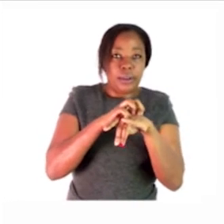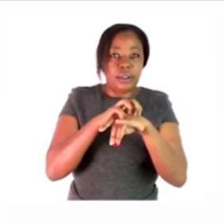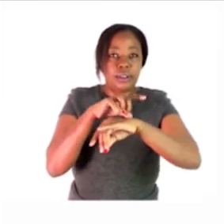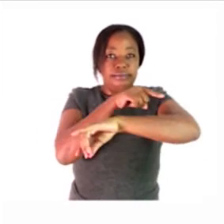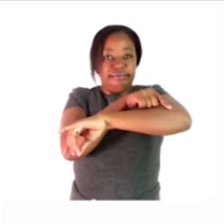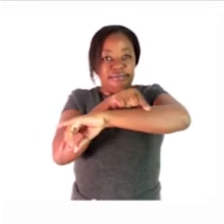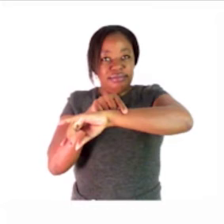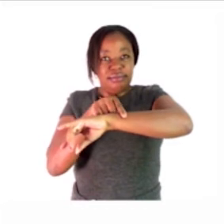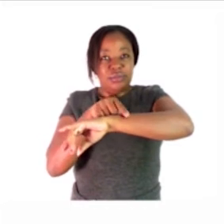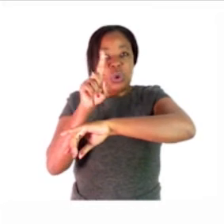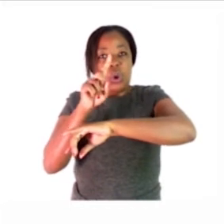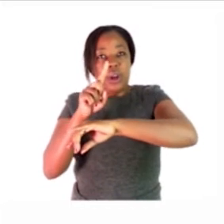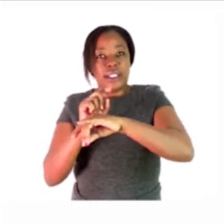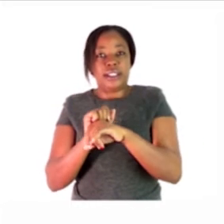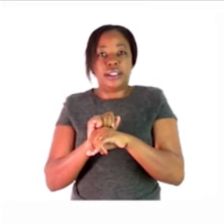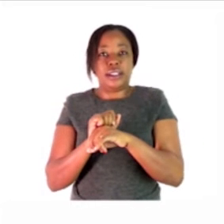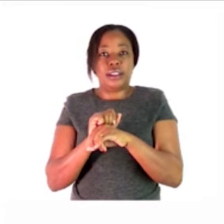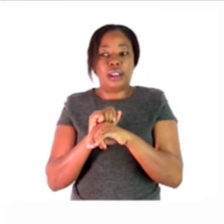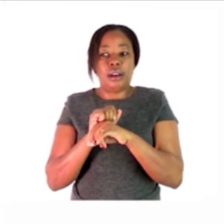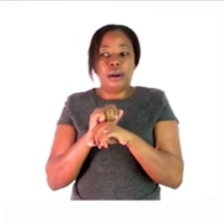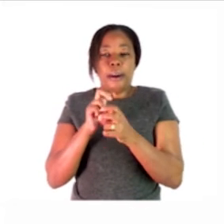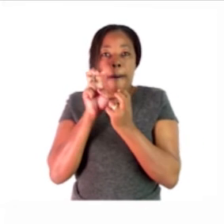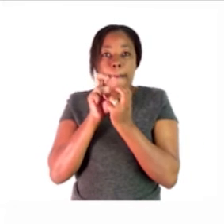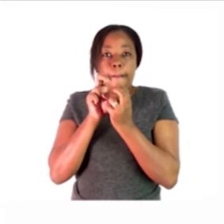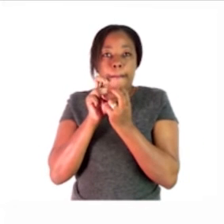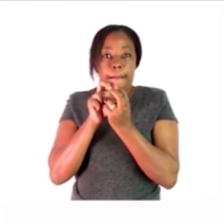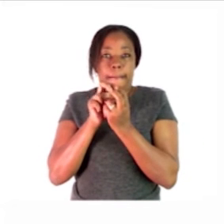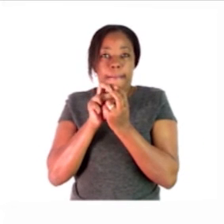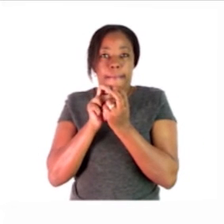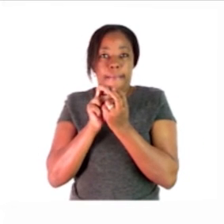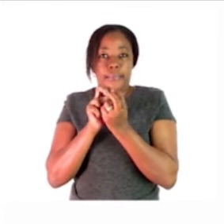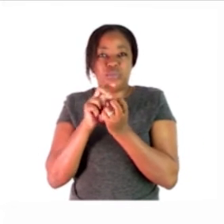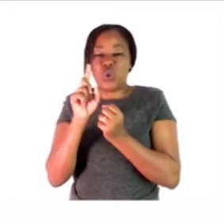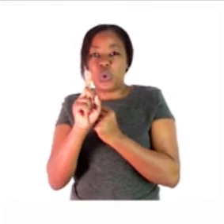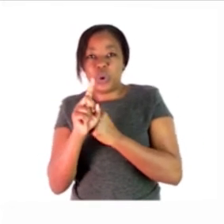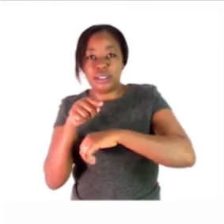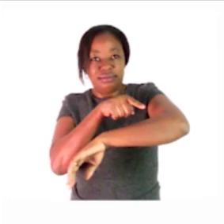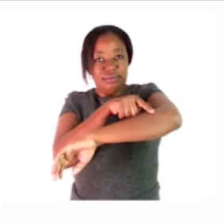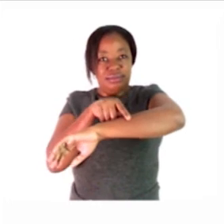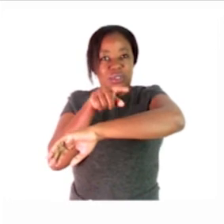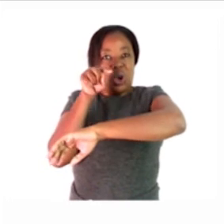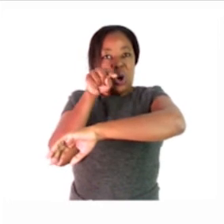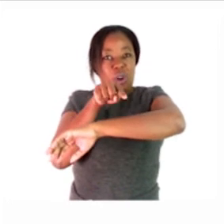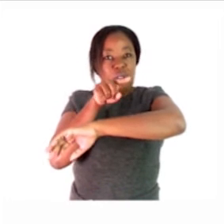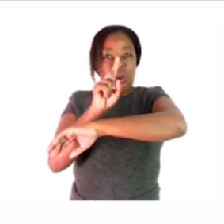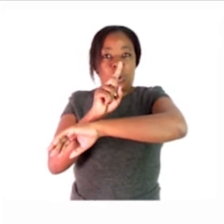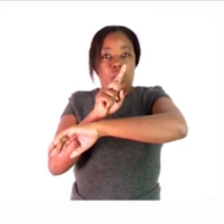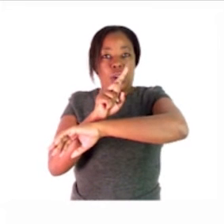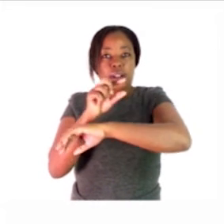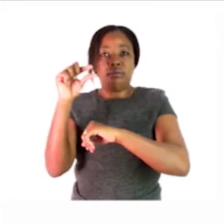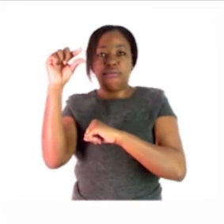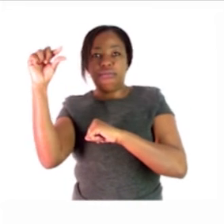mouse. The cat caught the of a mouse. Are you with me? The two